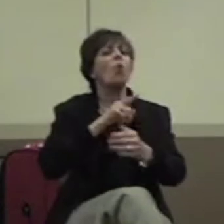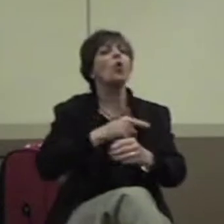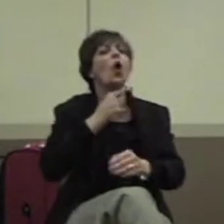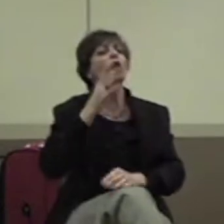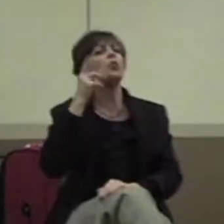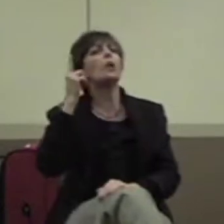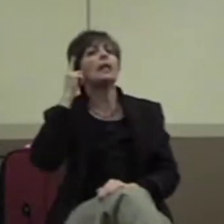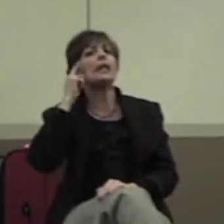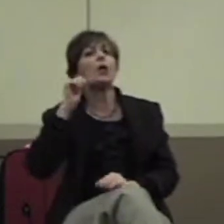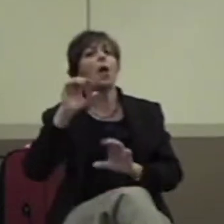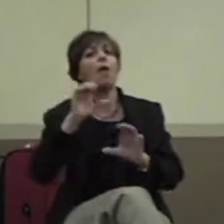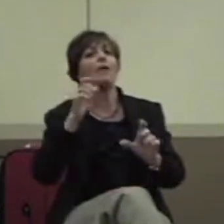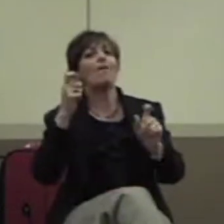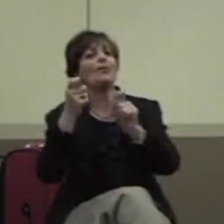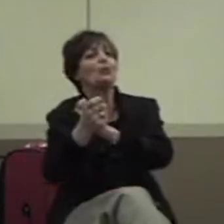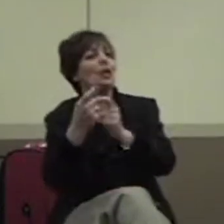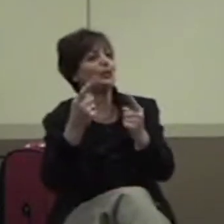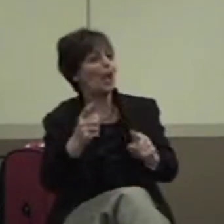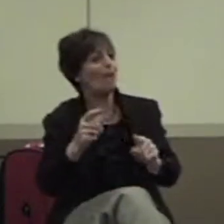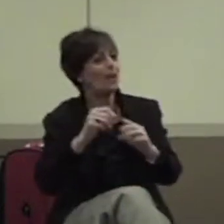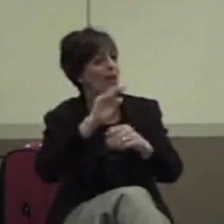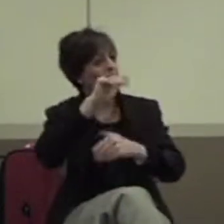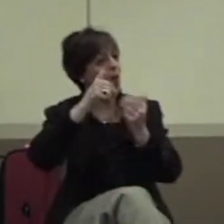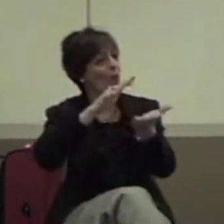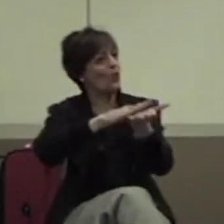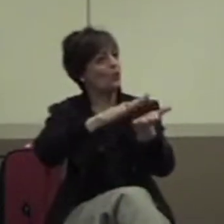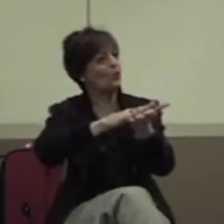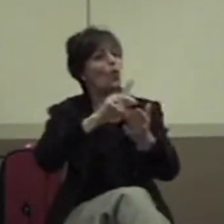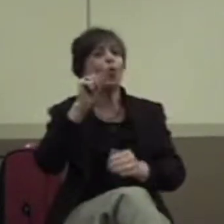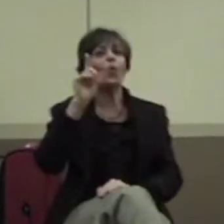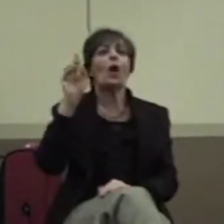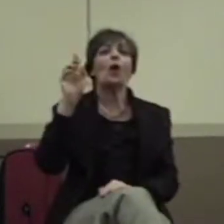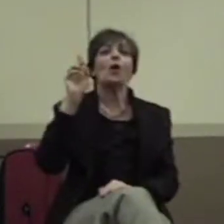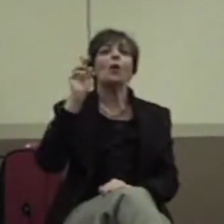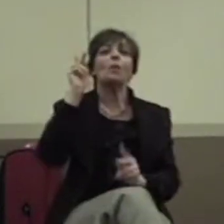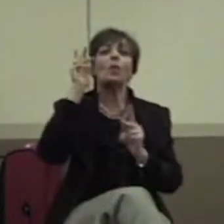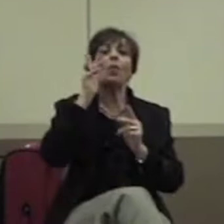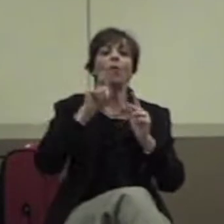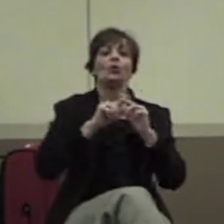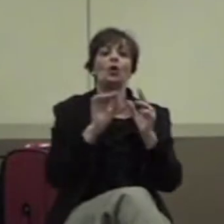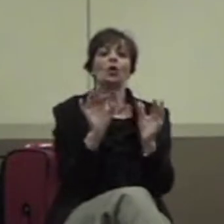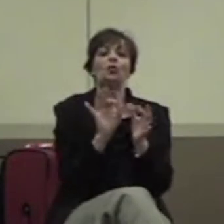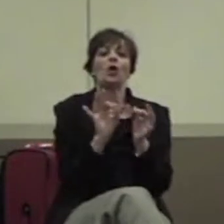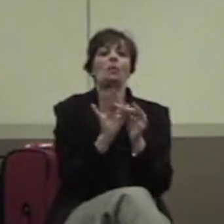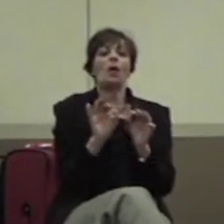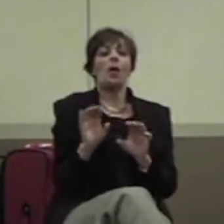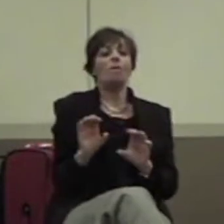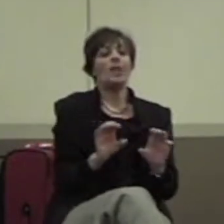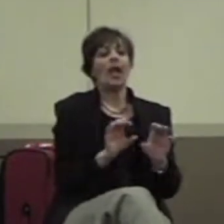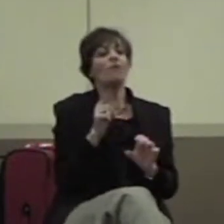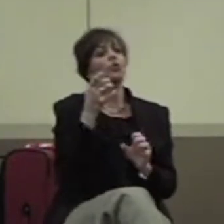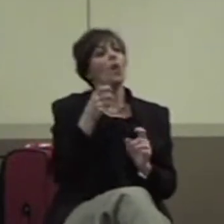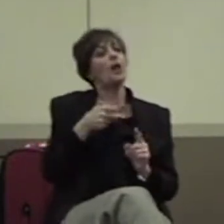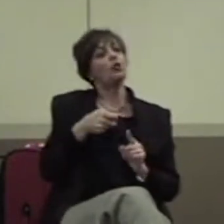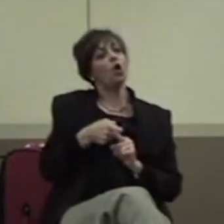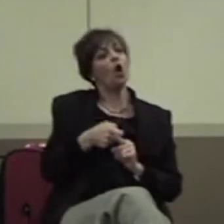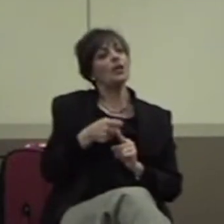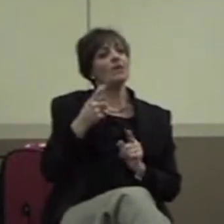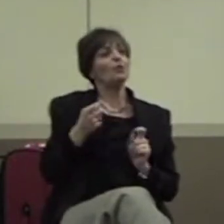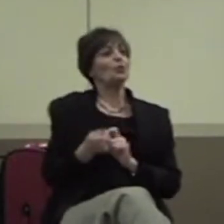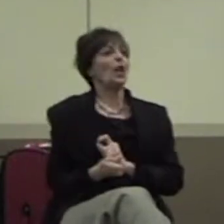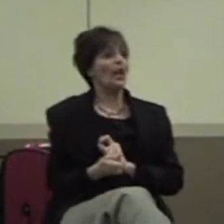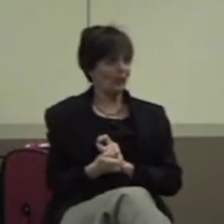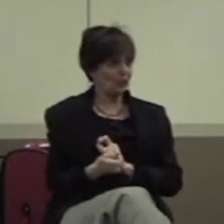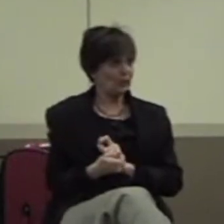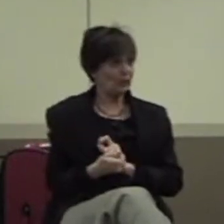will hear a behavior change happen in your whole school, where people will start talking about the behavior you'd like to target